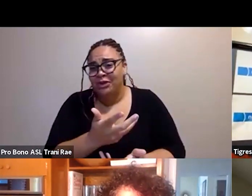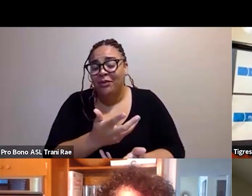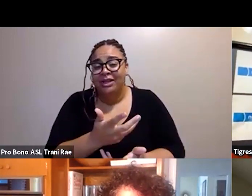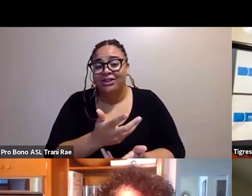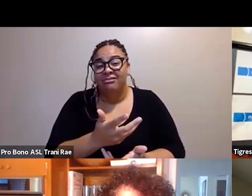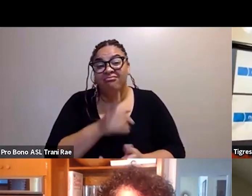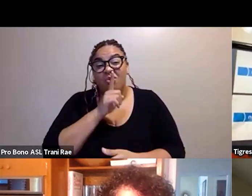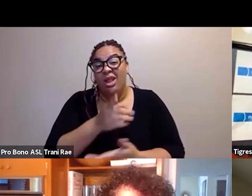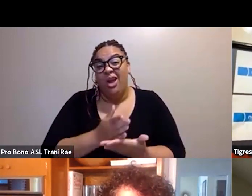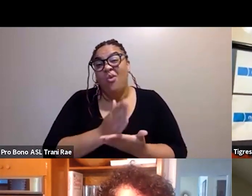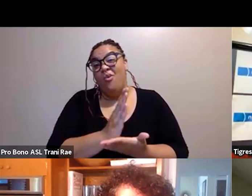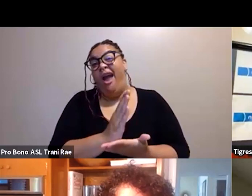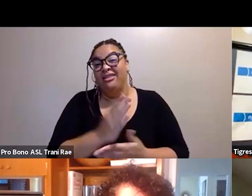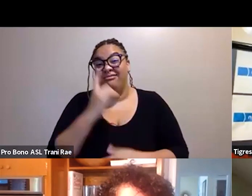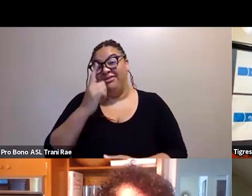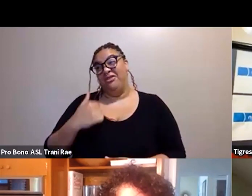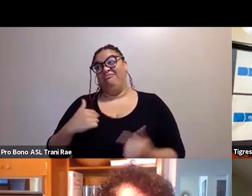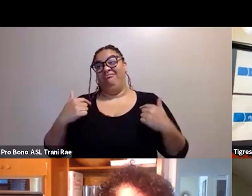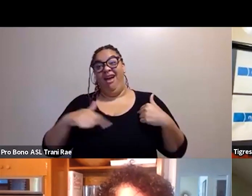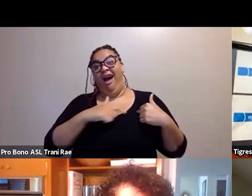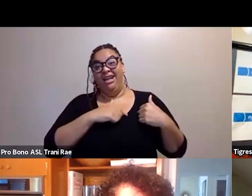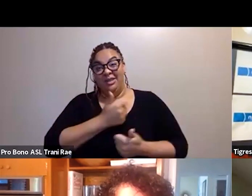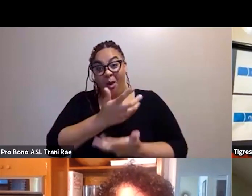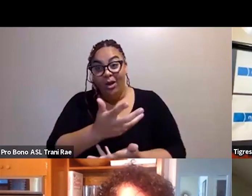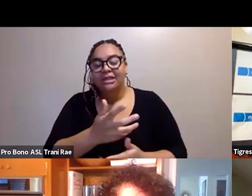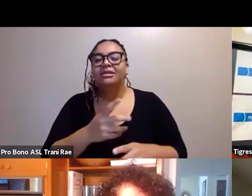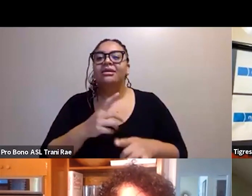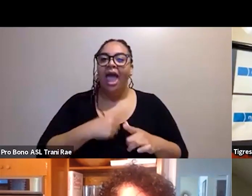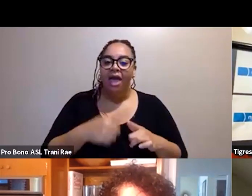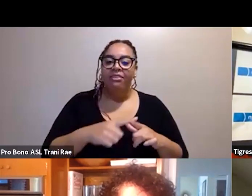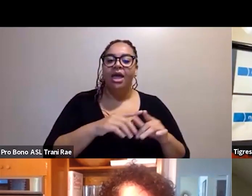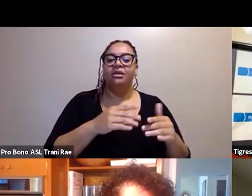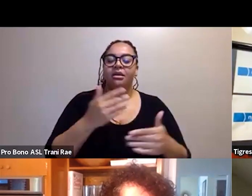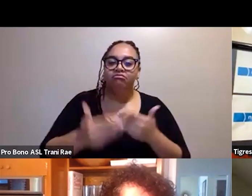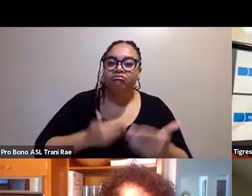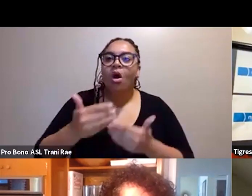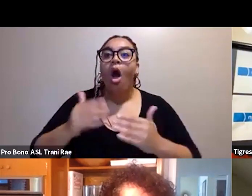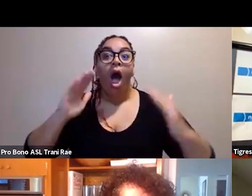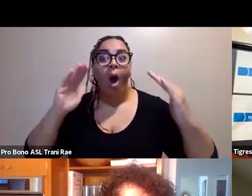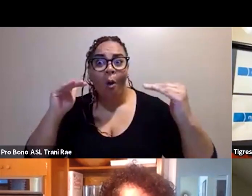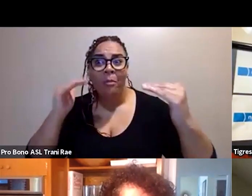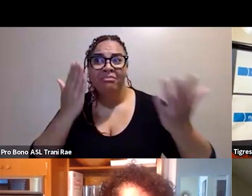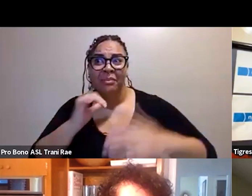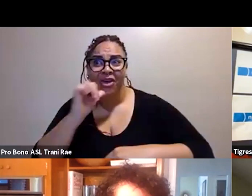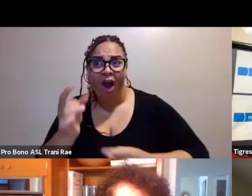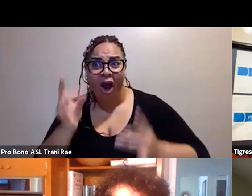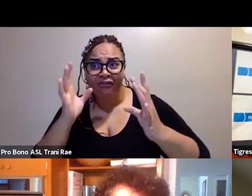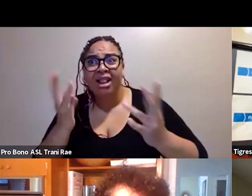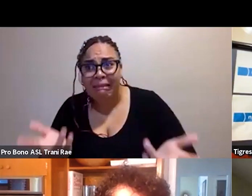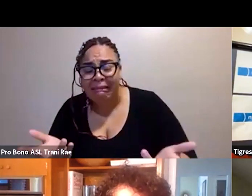passage for all poets, and then moving into, I hope, slightly less bad and angsty poetry